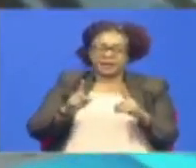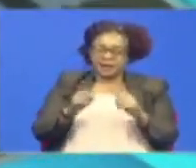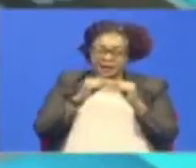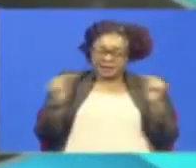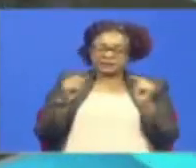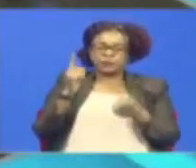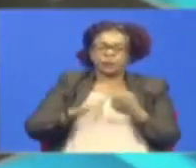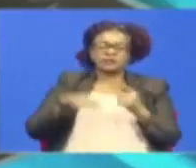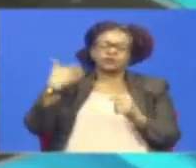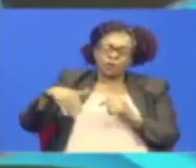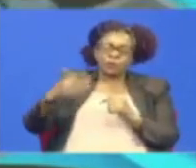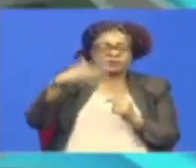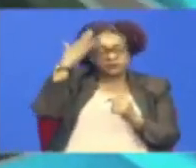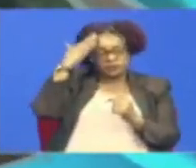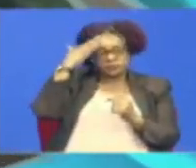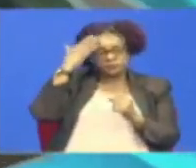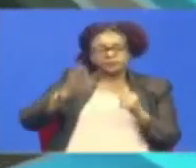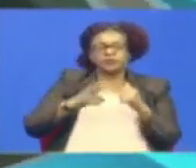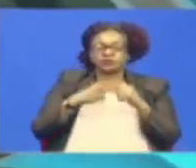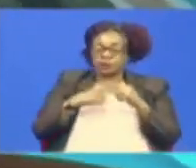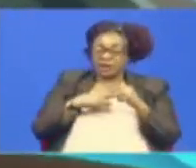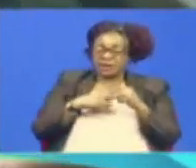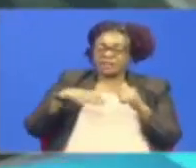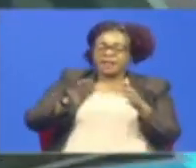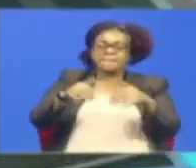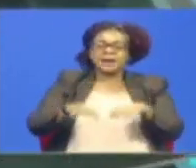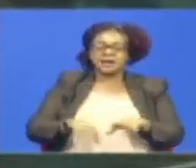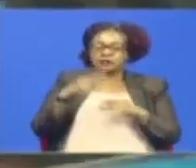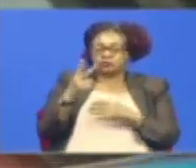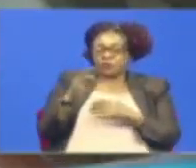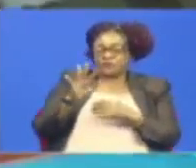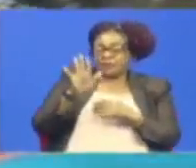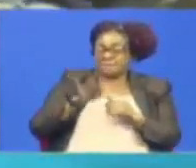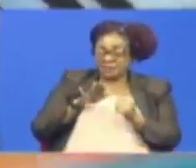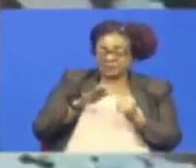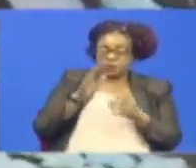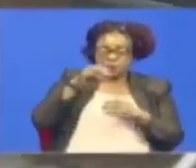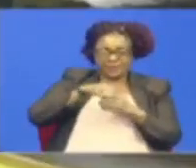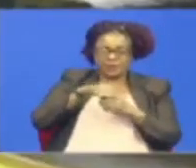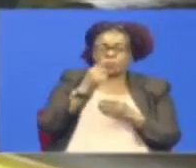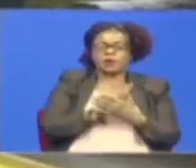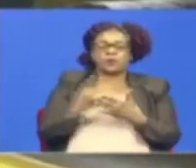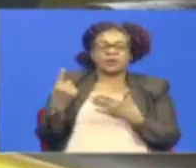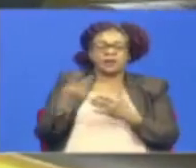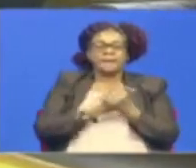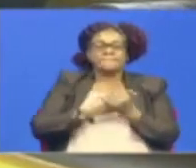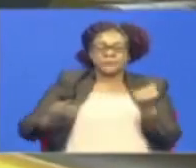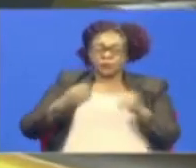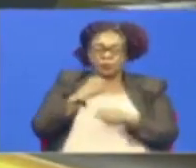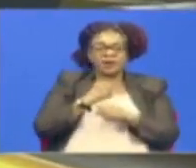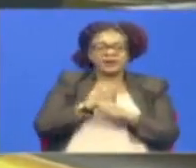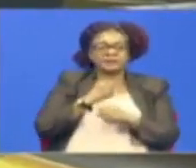always known. In July, the Ogadas buried two of their mothers in the span of 1 week. Both burials were conducted